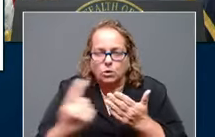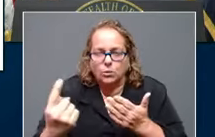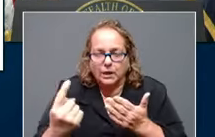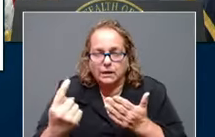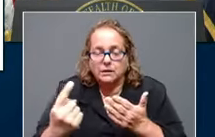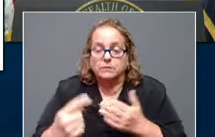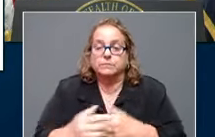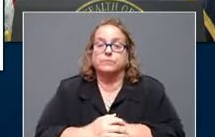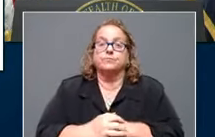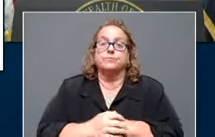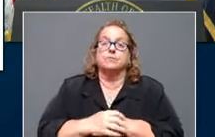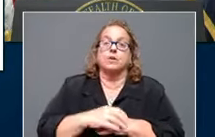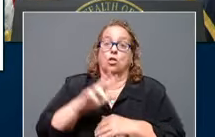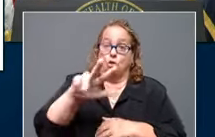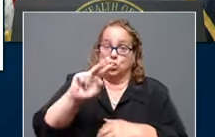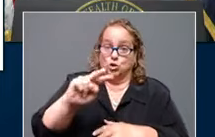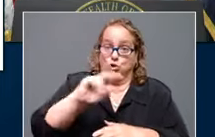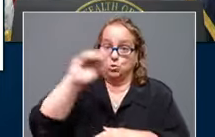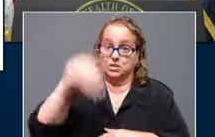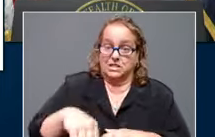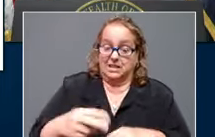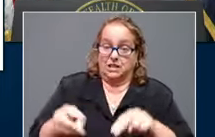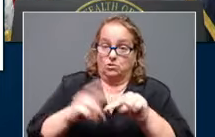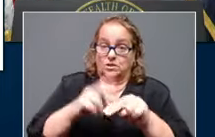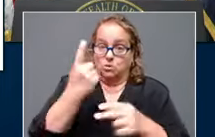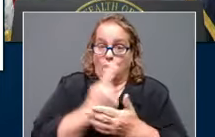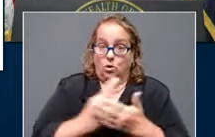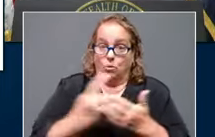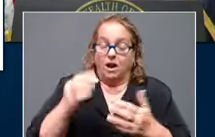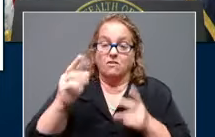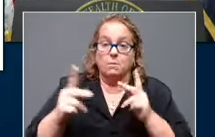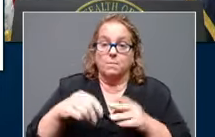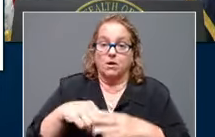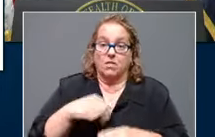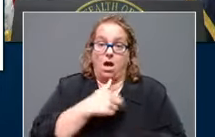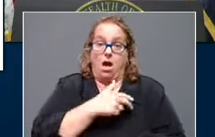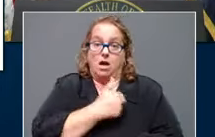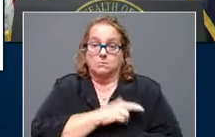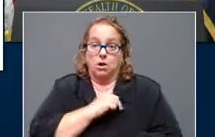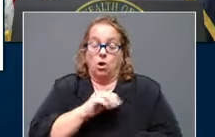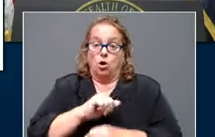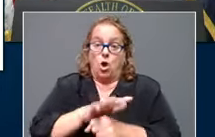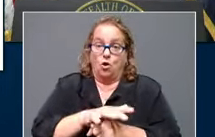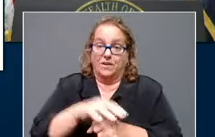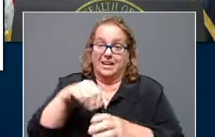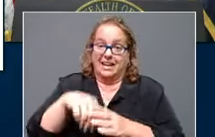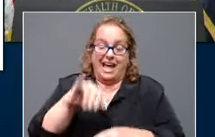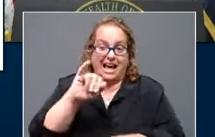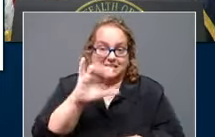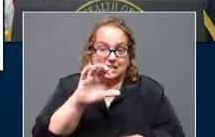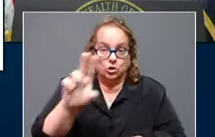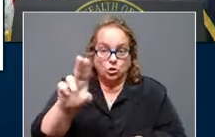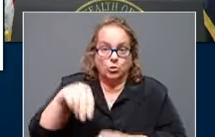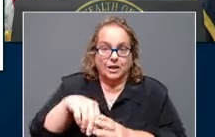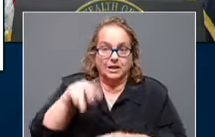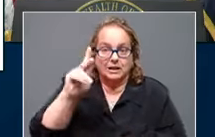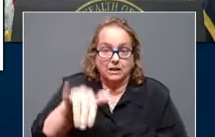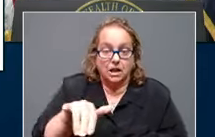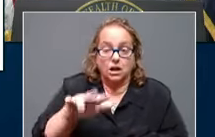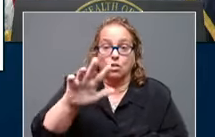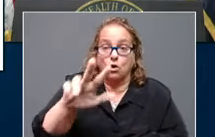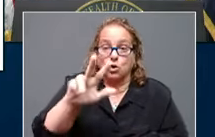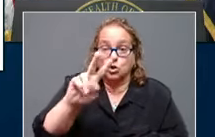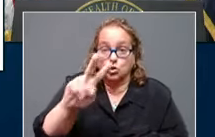61% increase in the number of COVID-19 patients on the ventilator in just 1 week. Folks, that's a near